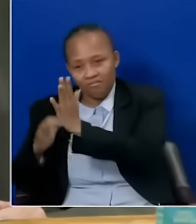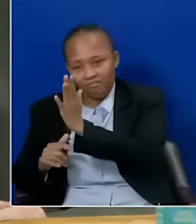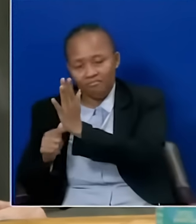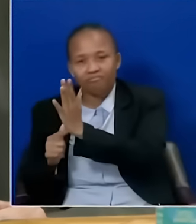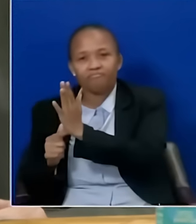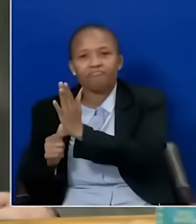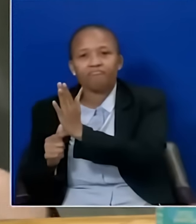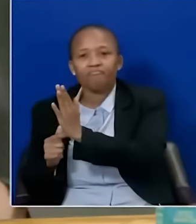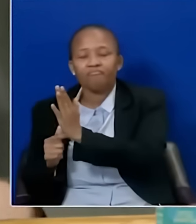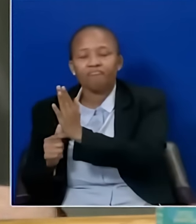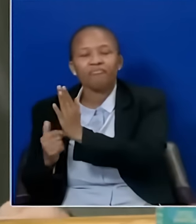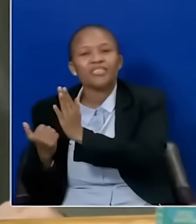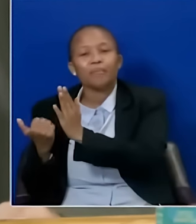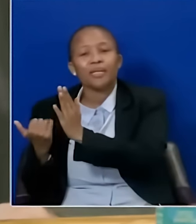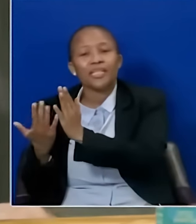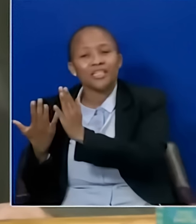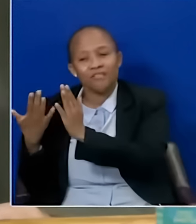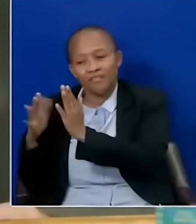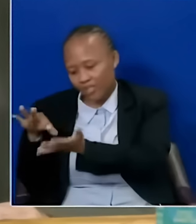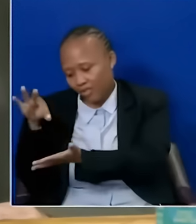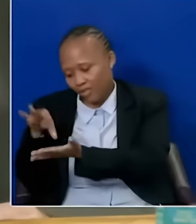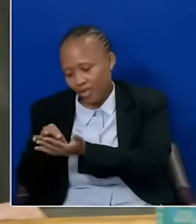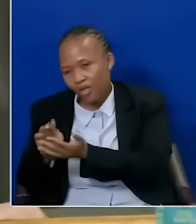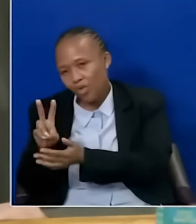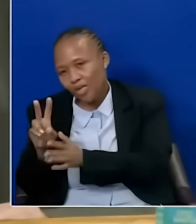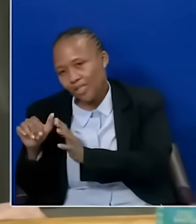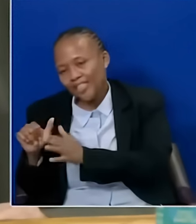signed or sworn to on 26 February,